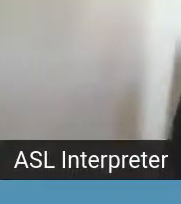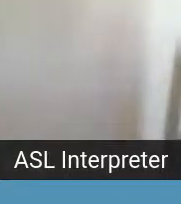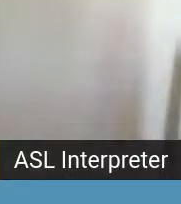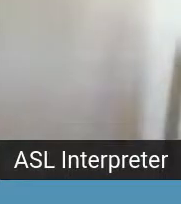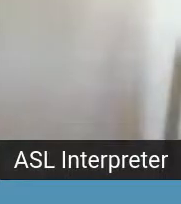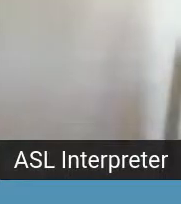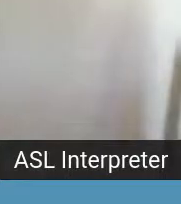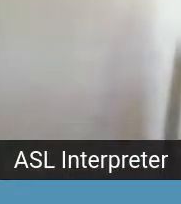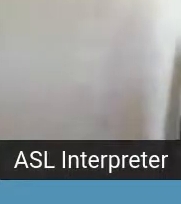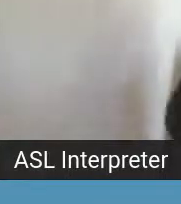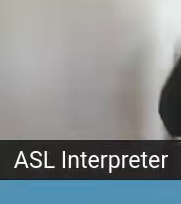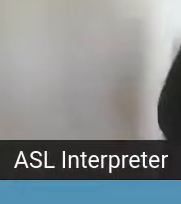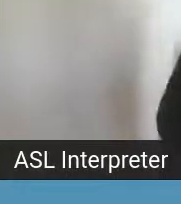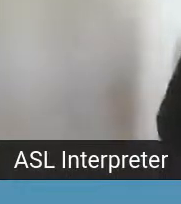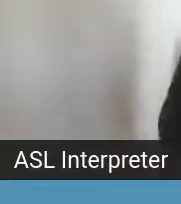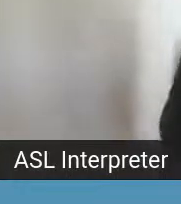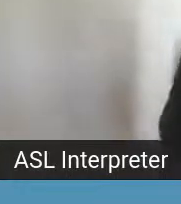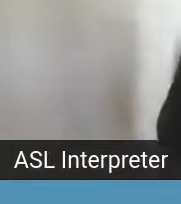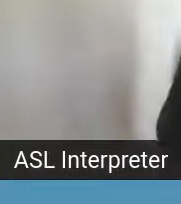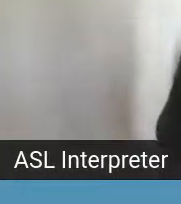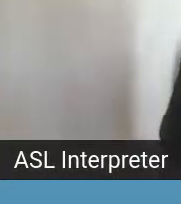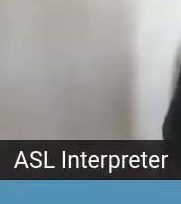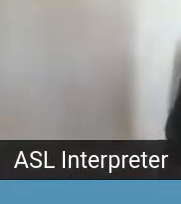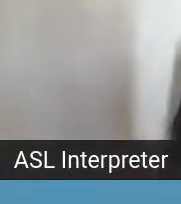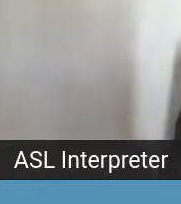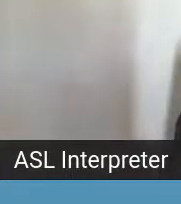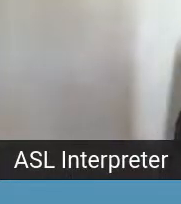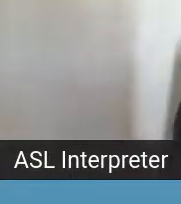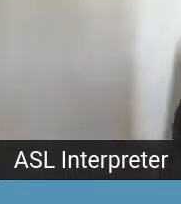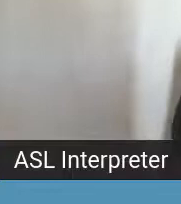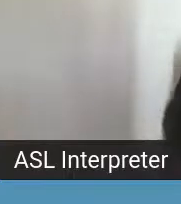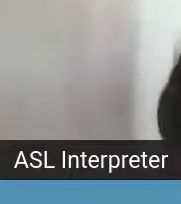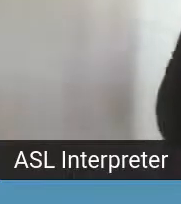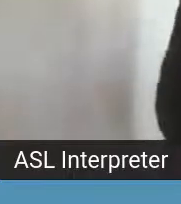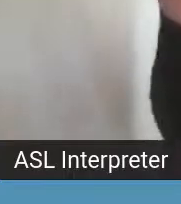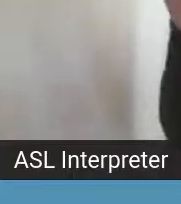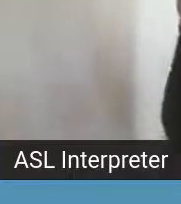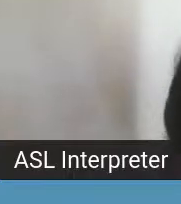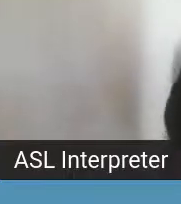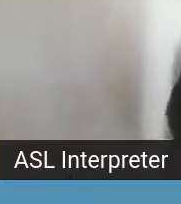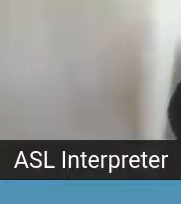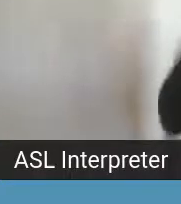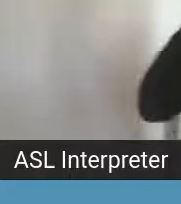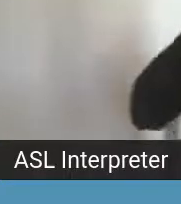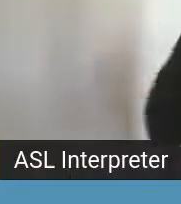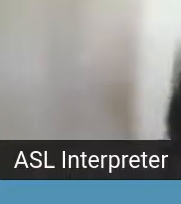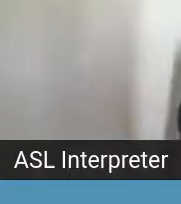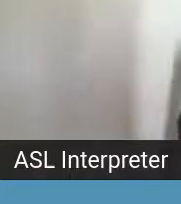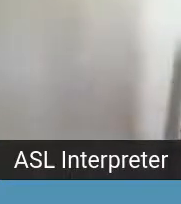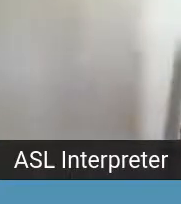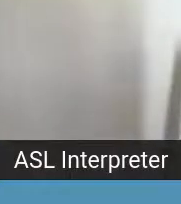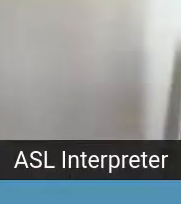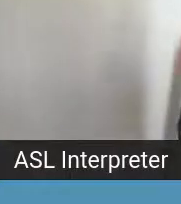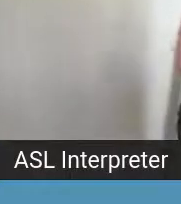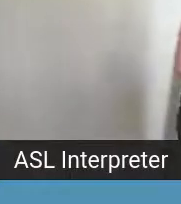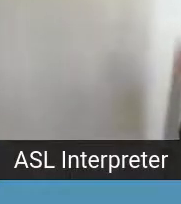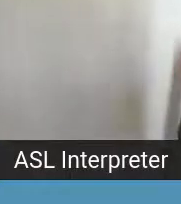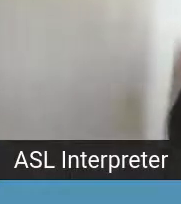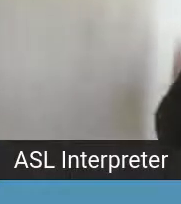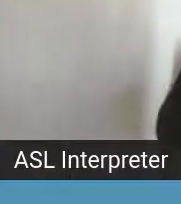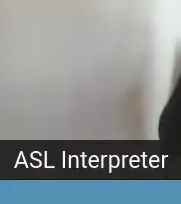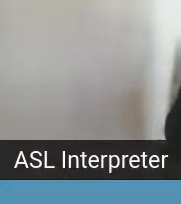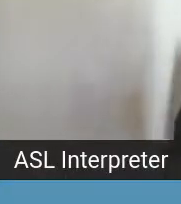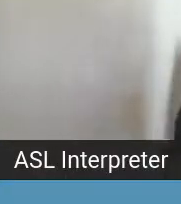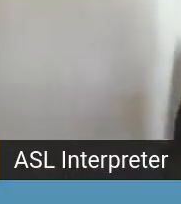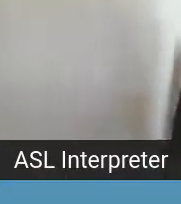recommendations on next steps, courses or reading, or how do we put this into practice? Yeah, I mean, you'll have access